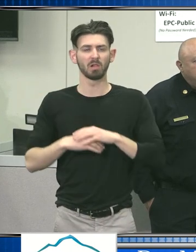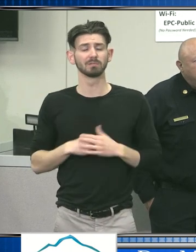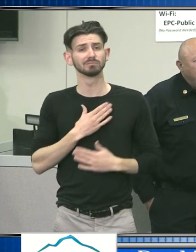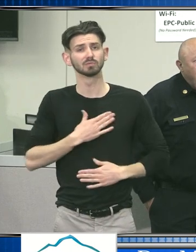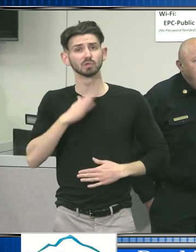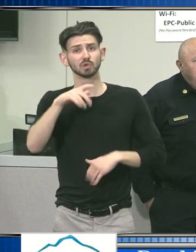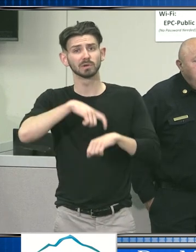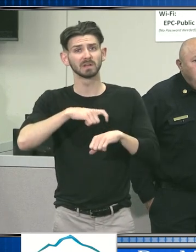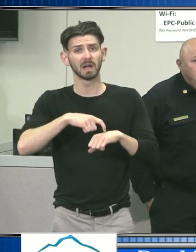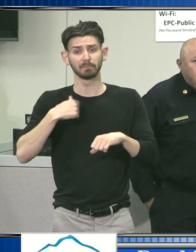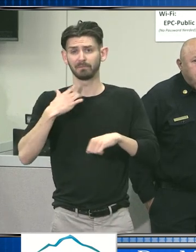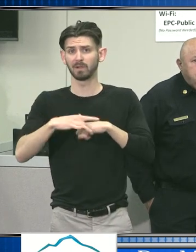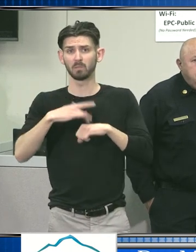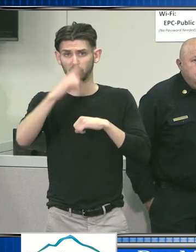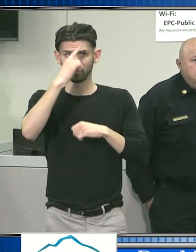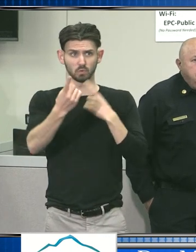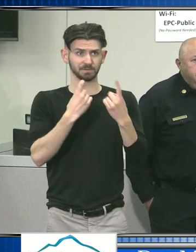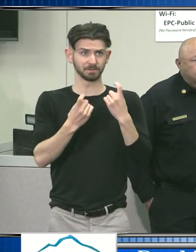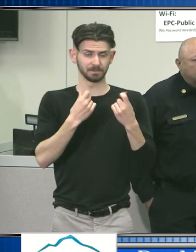time.